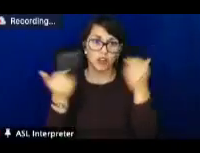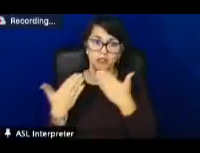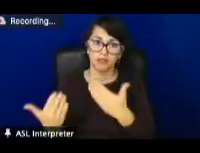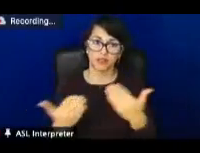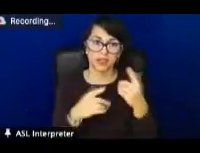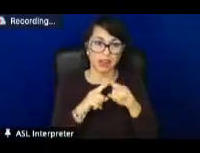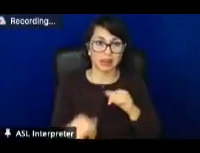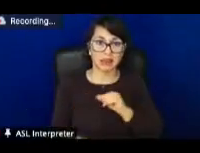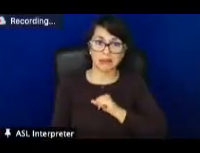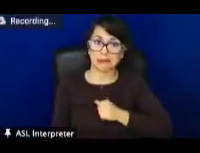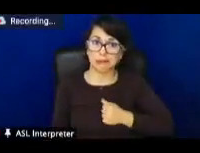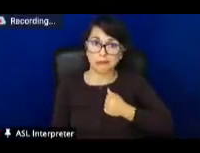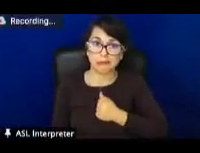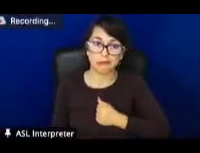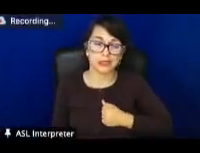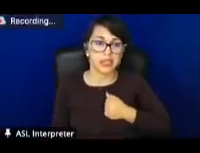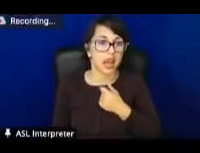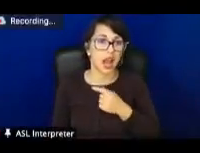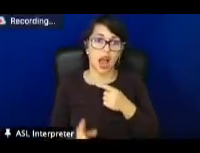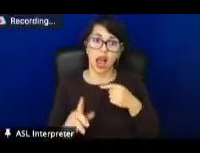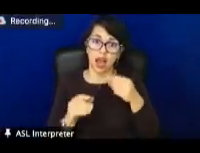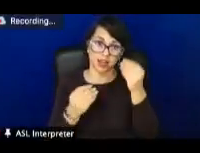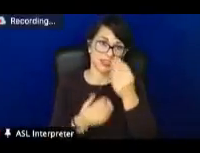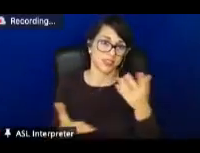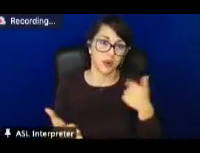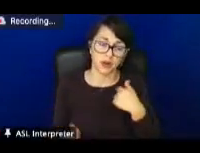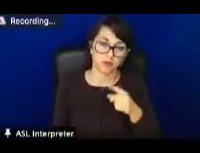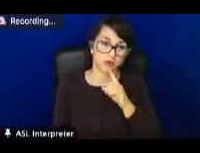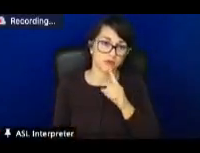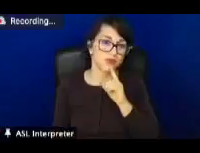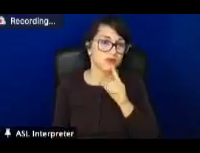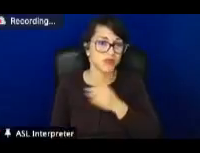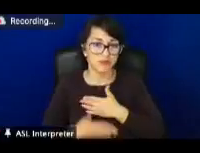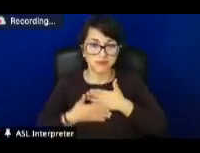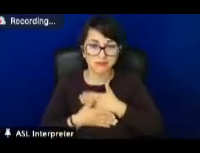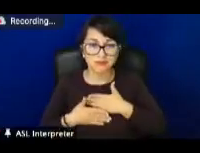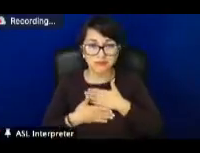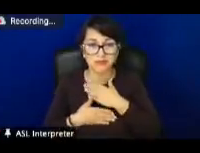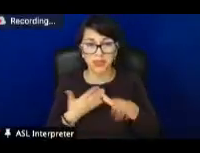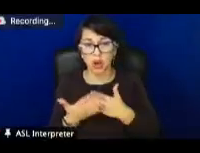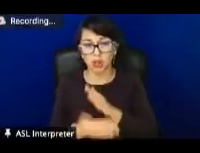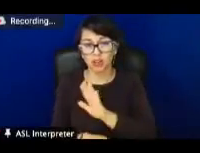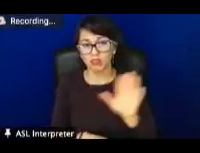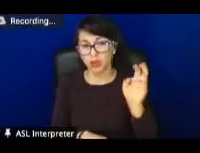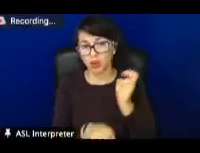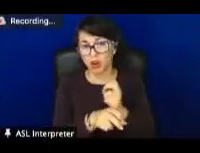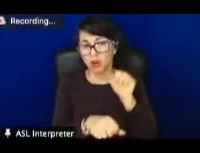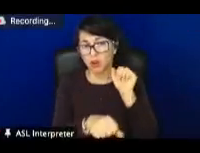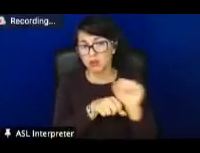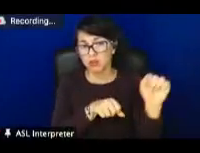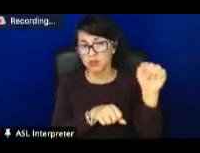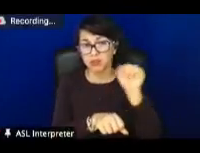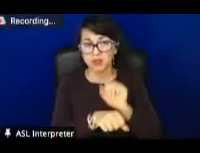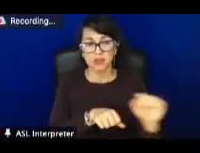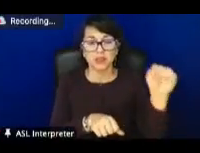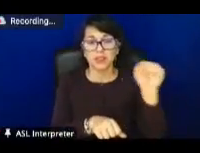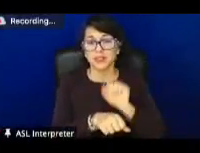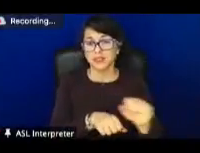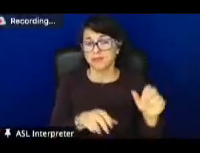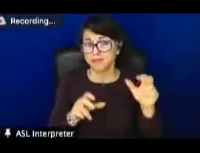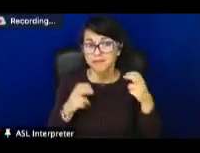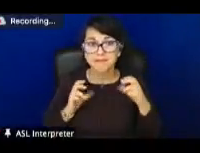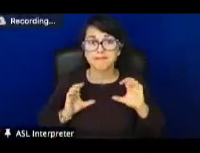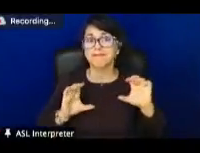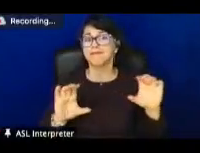I wanted you all to know that I really appreciate all your hard work and how well, and our line